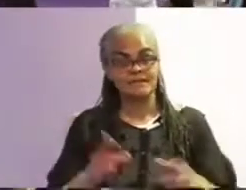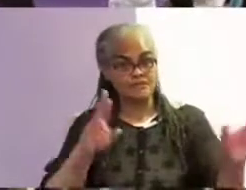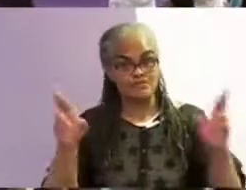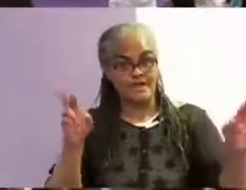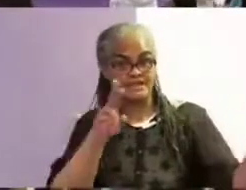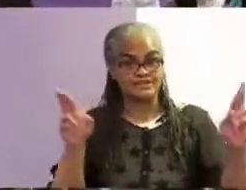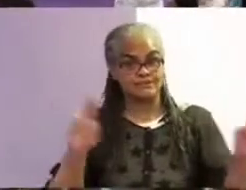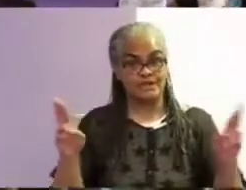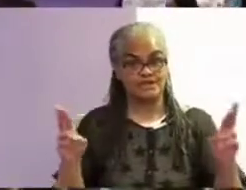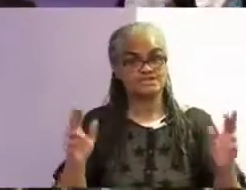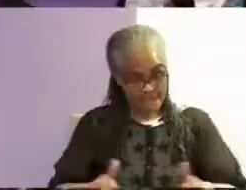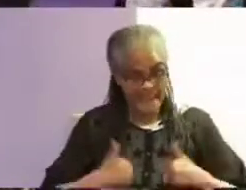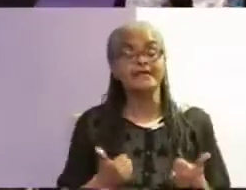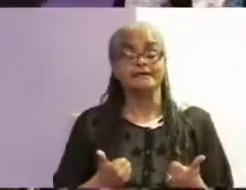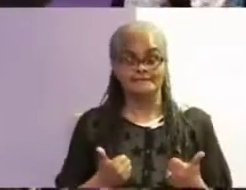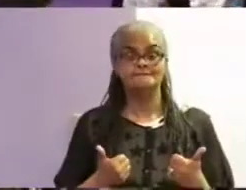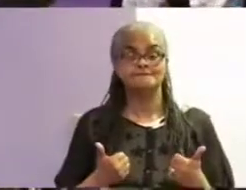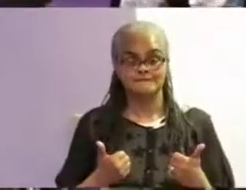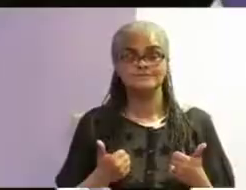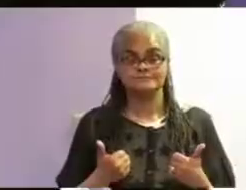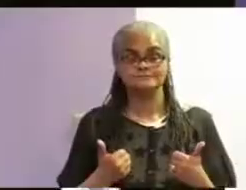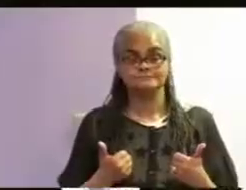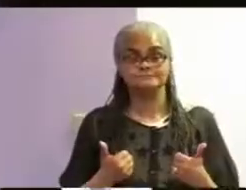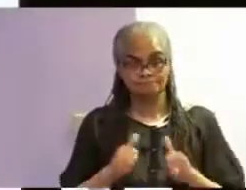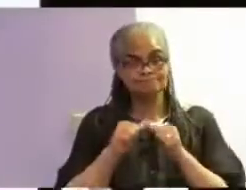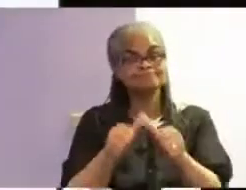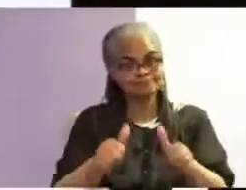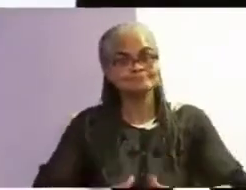Get ready to live.